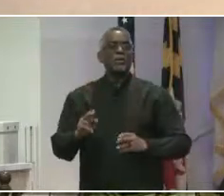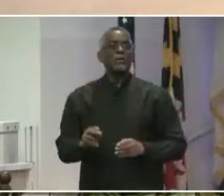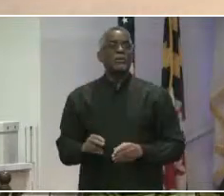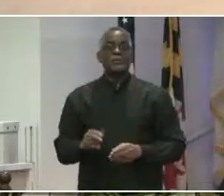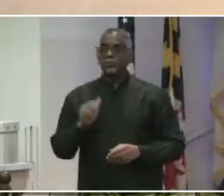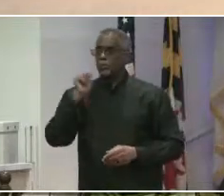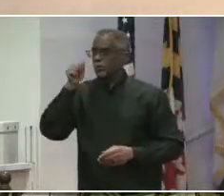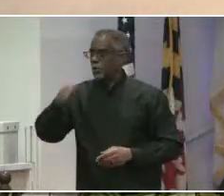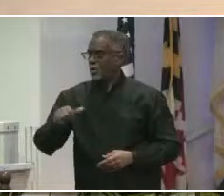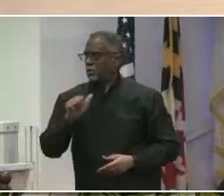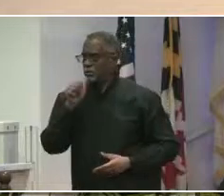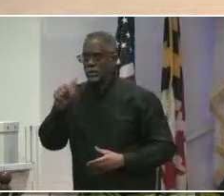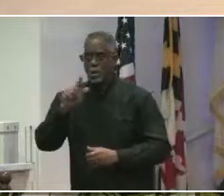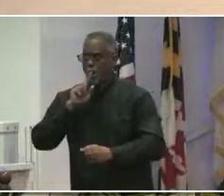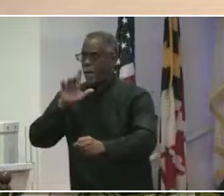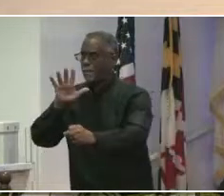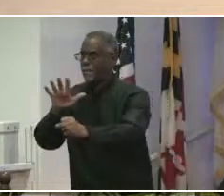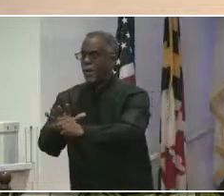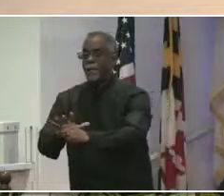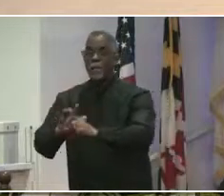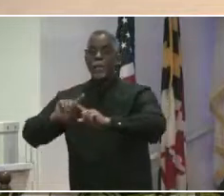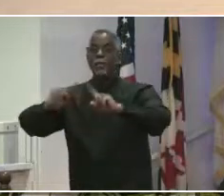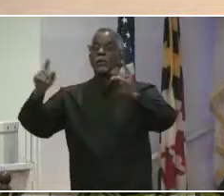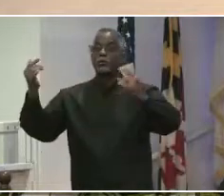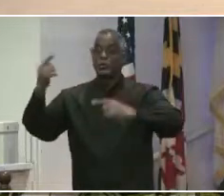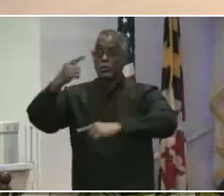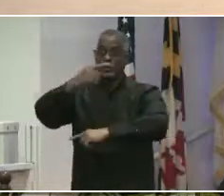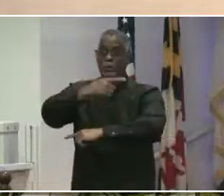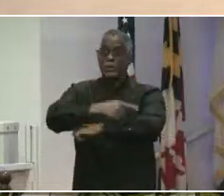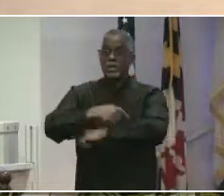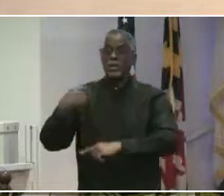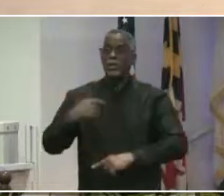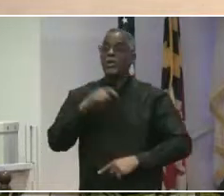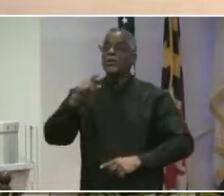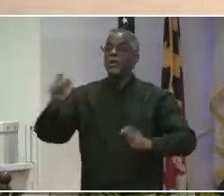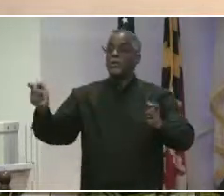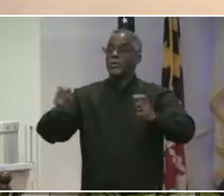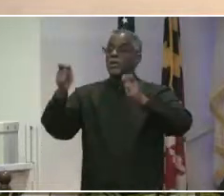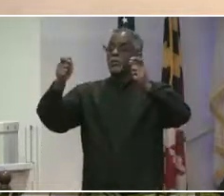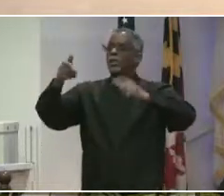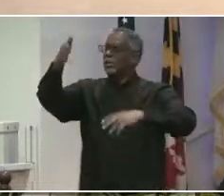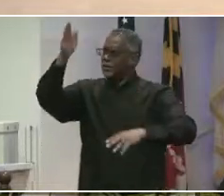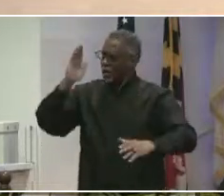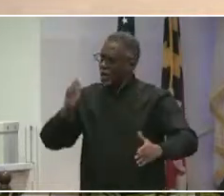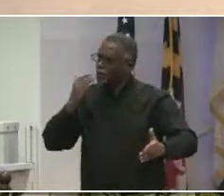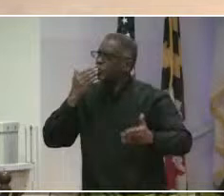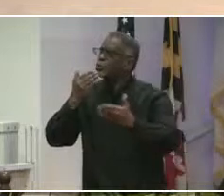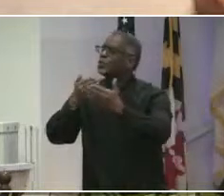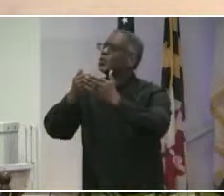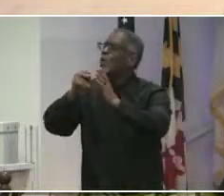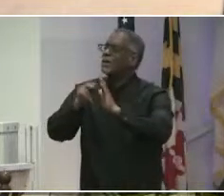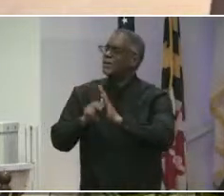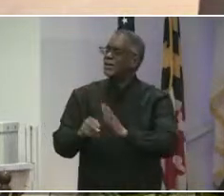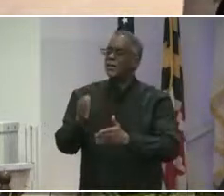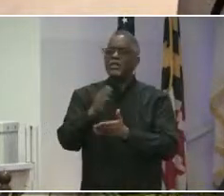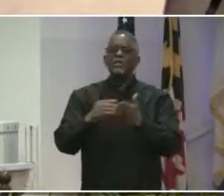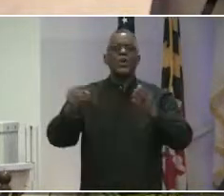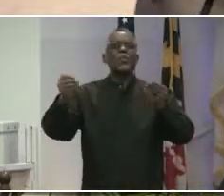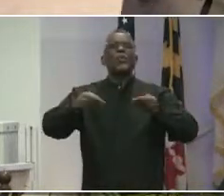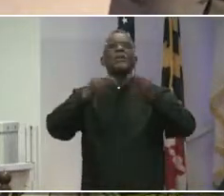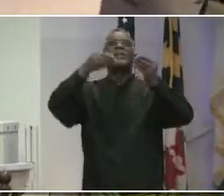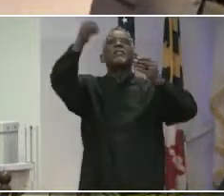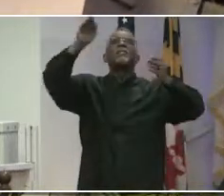is never promised, but today we're going to celebrate the goodness of God. Somebody give